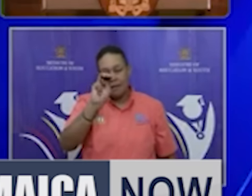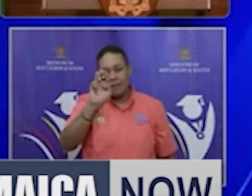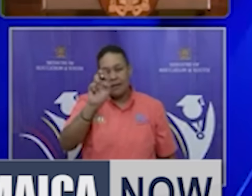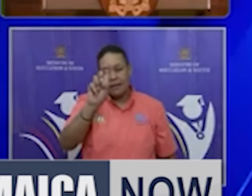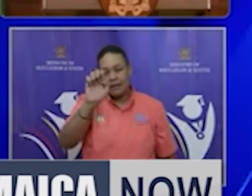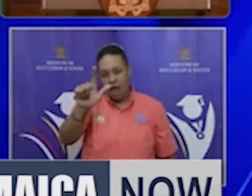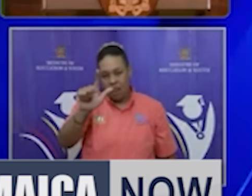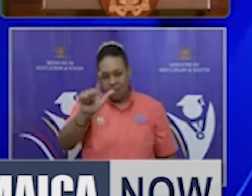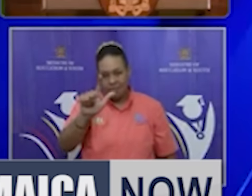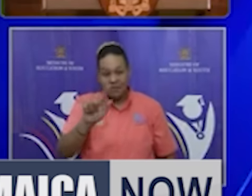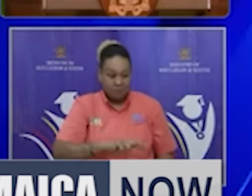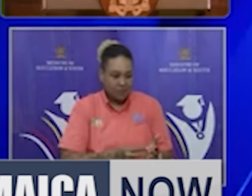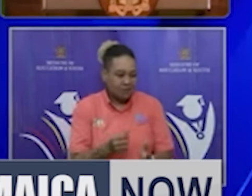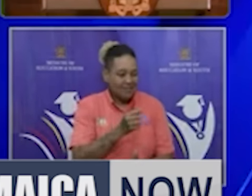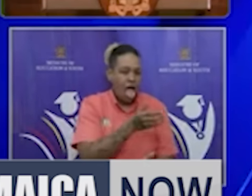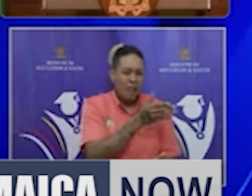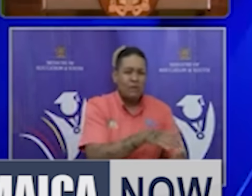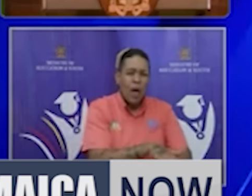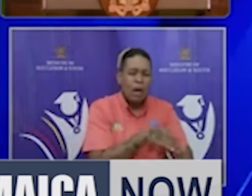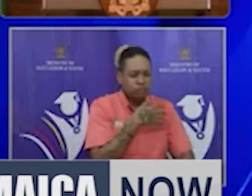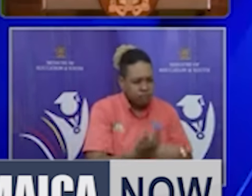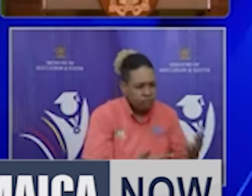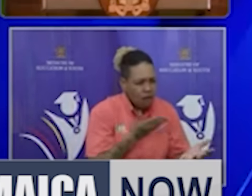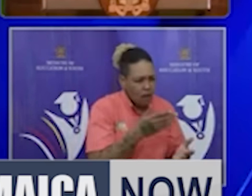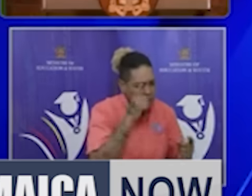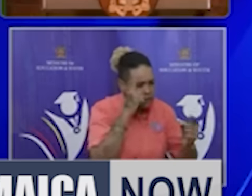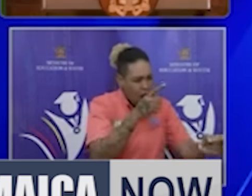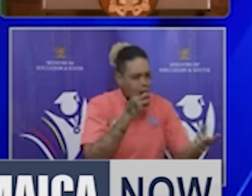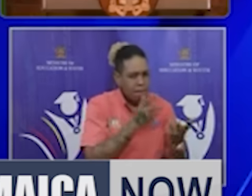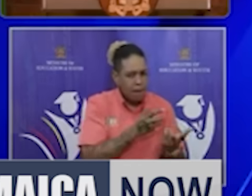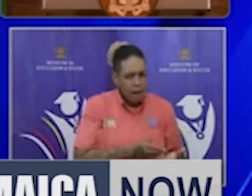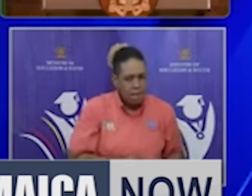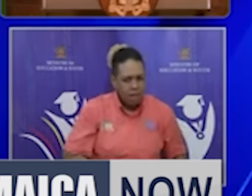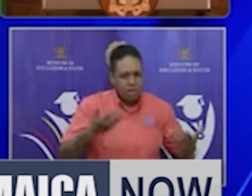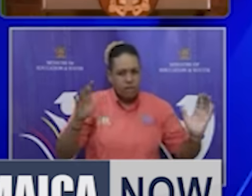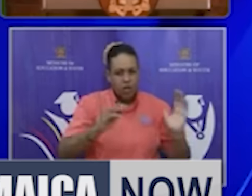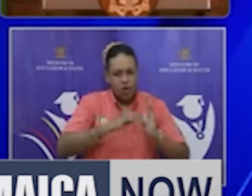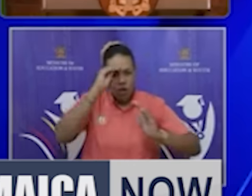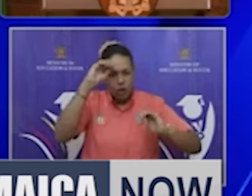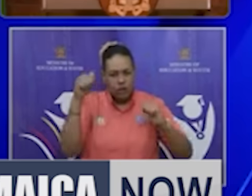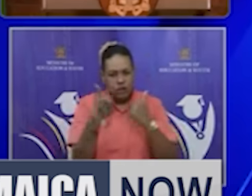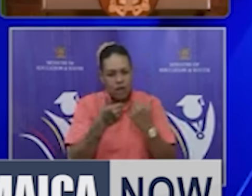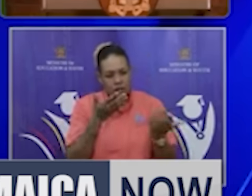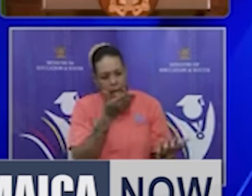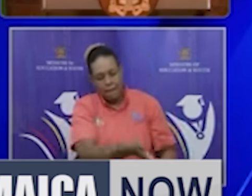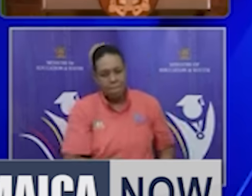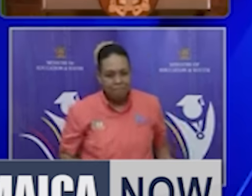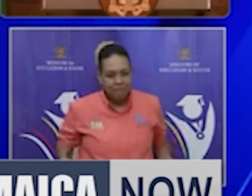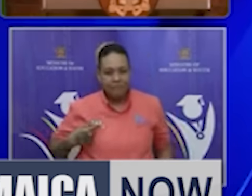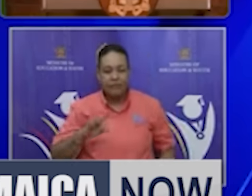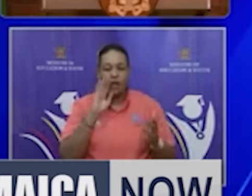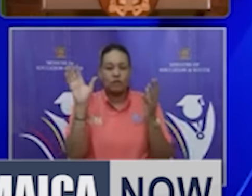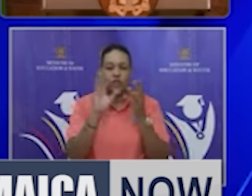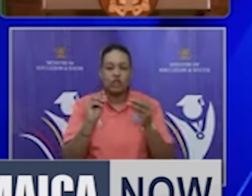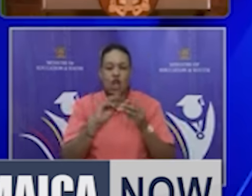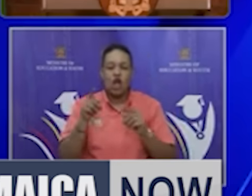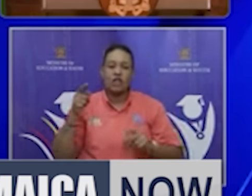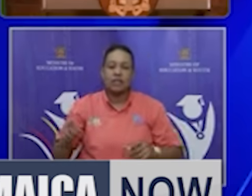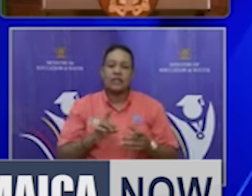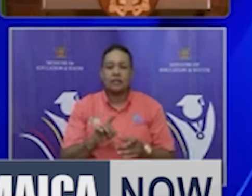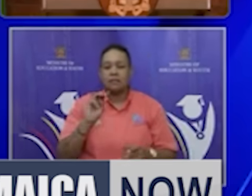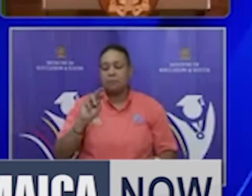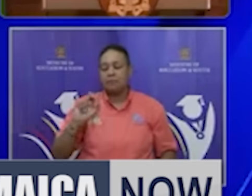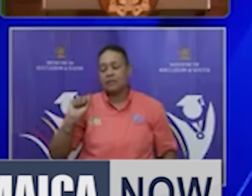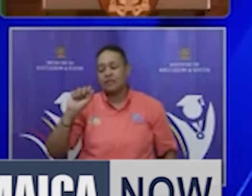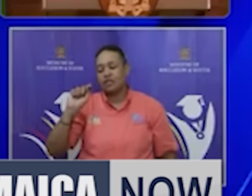for these students to ensure proper targeting of learning challenges. And I talk to Mrs.